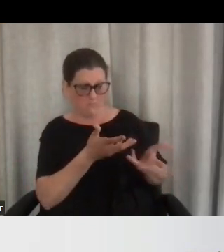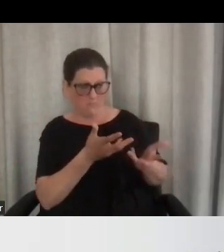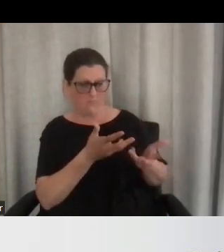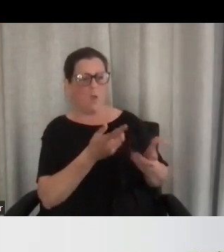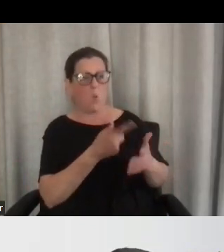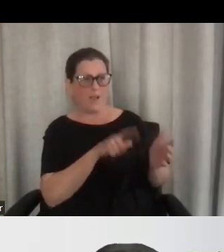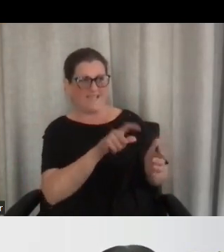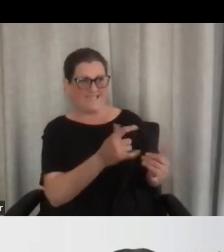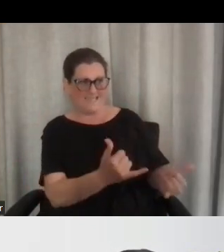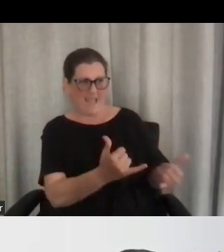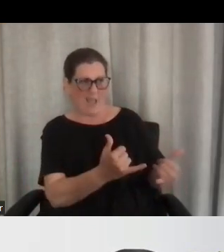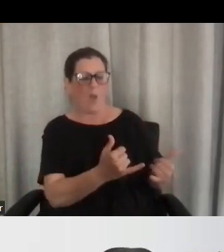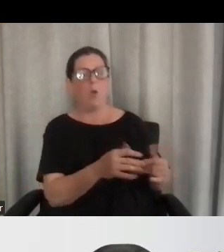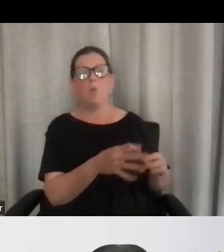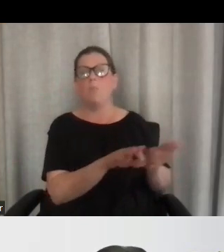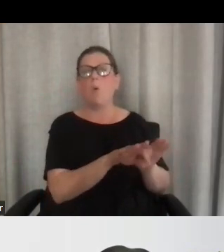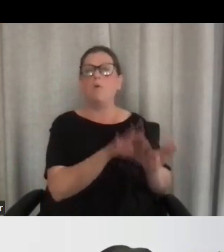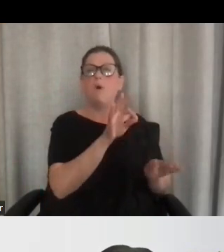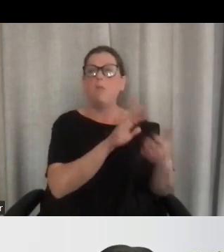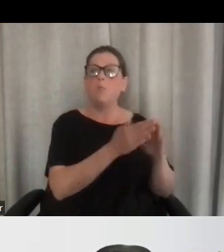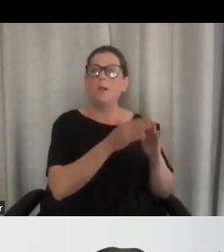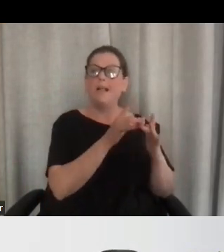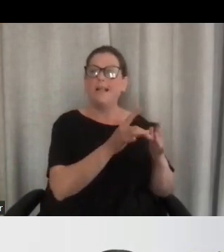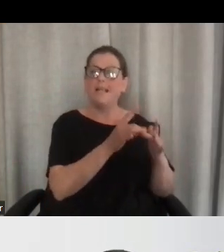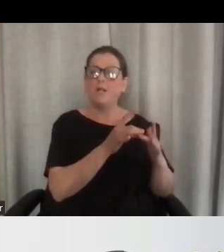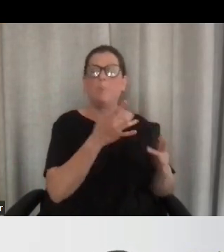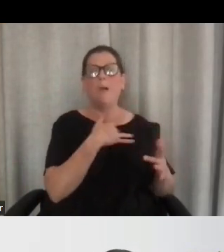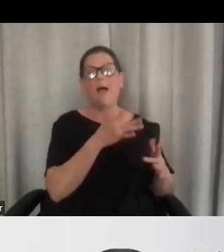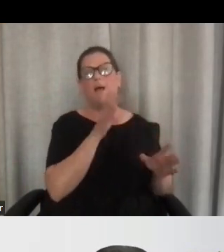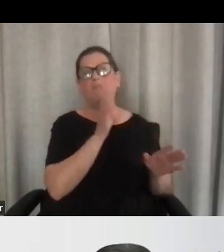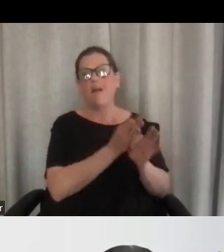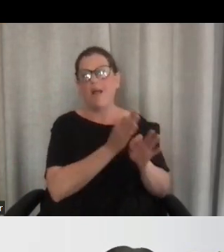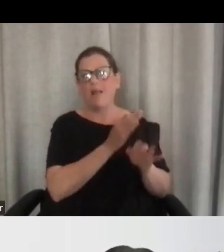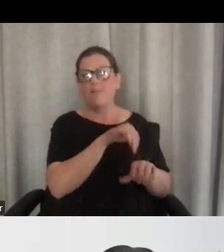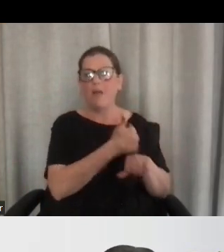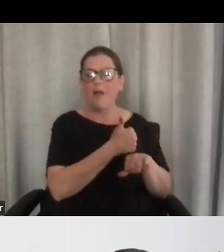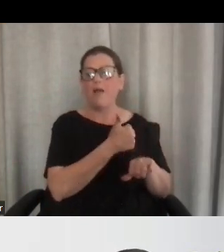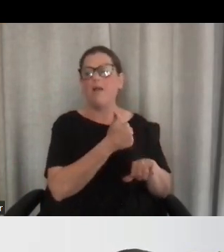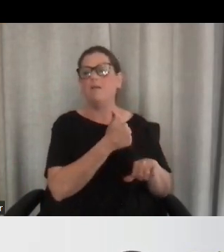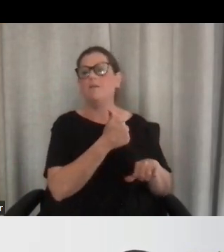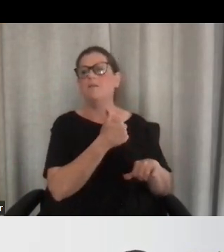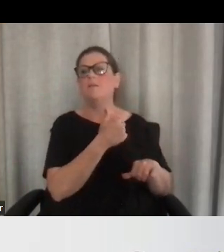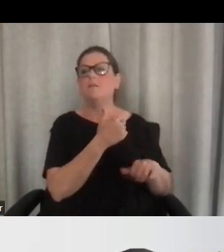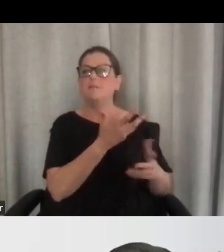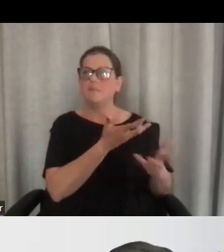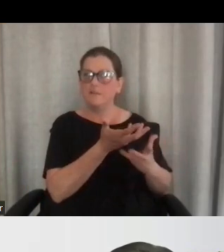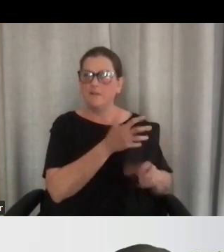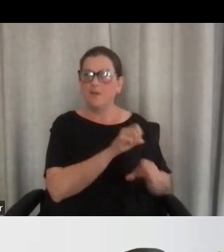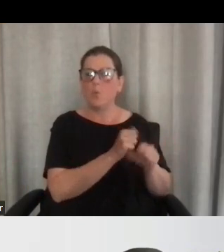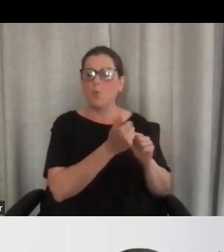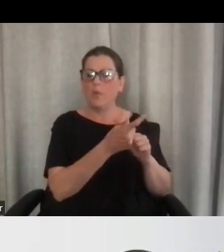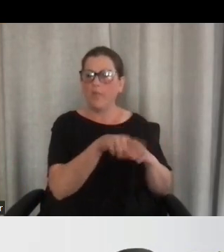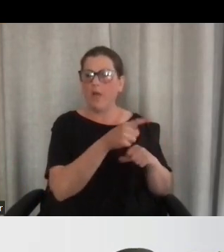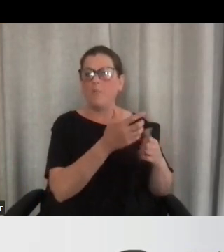to find community leaders. Oftentimes, these may be faith-based leaders, and work with them on how to